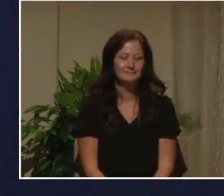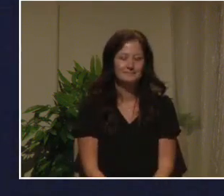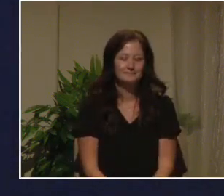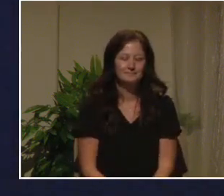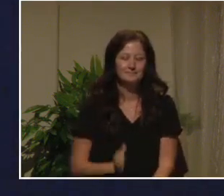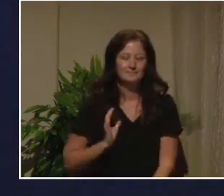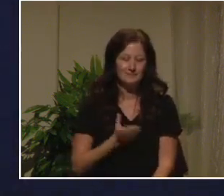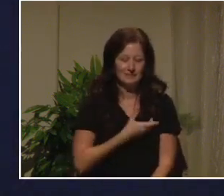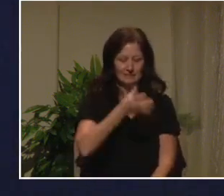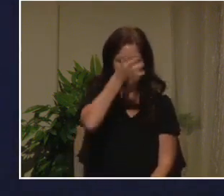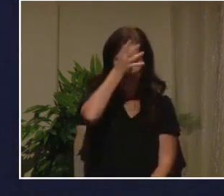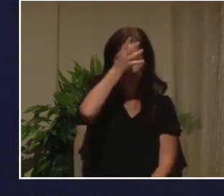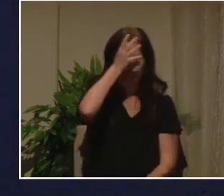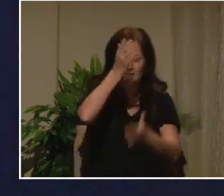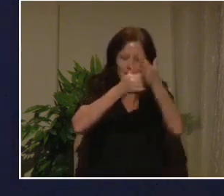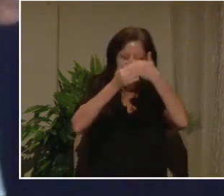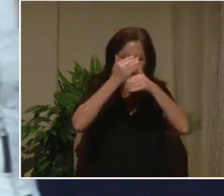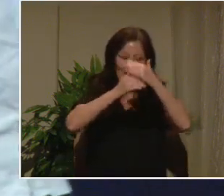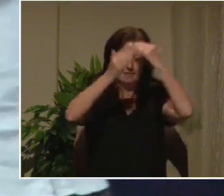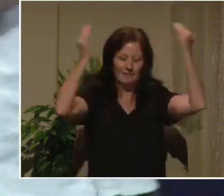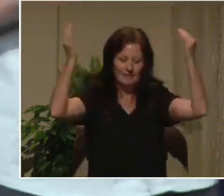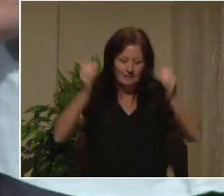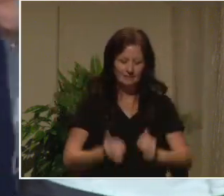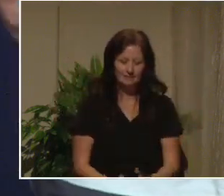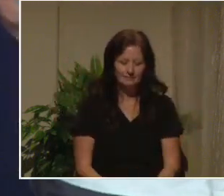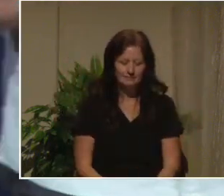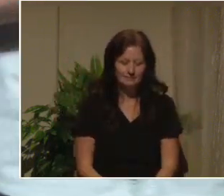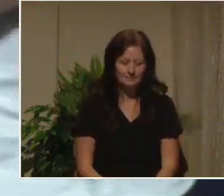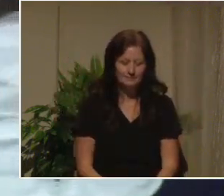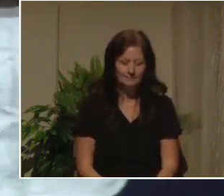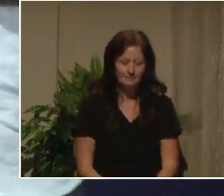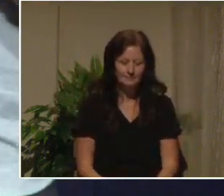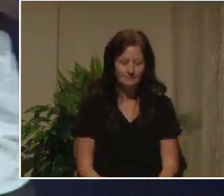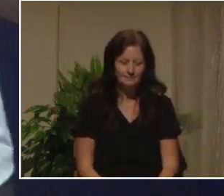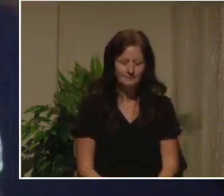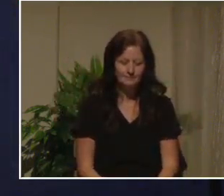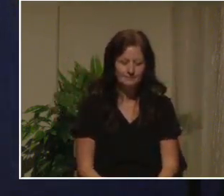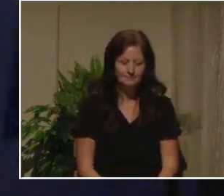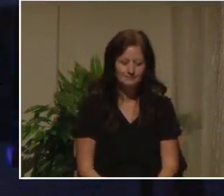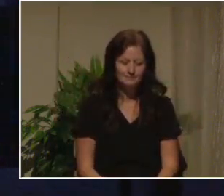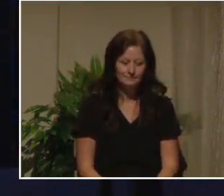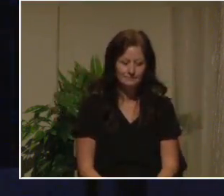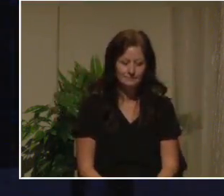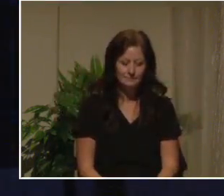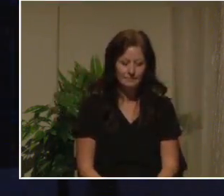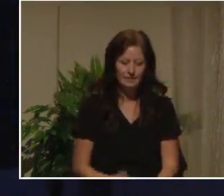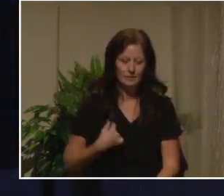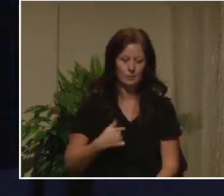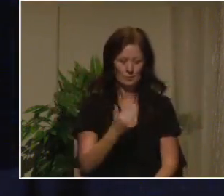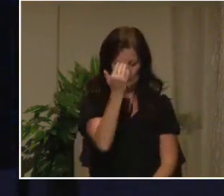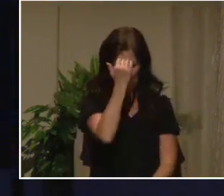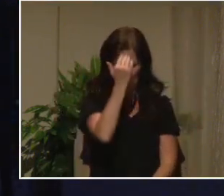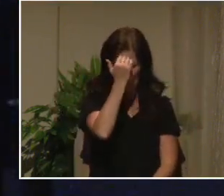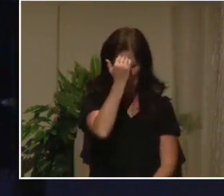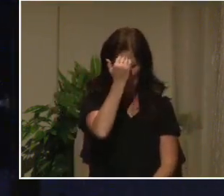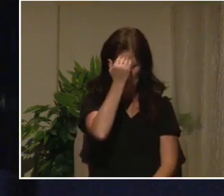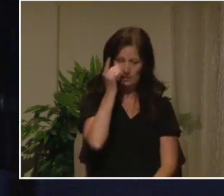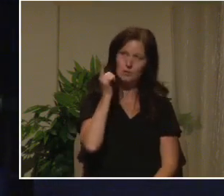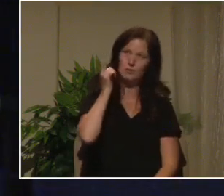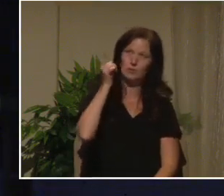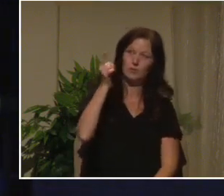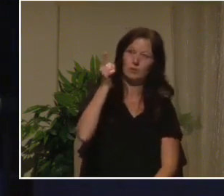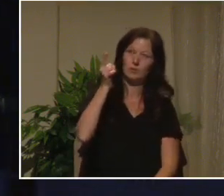Our Father in heaven, we come before the creator of the